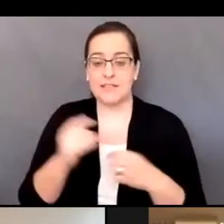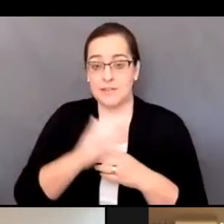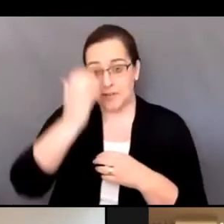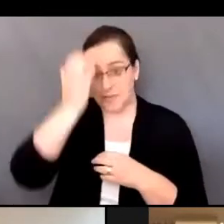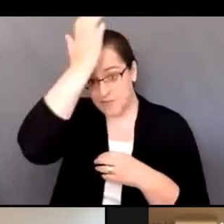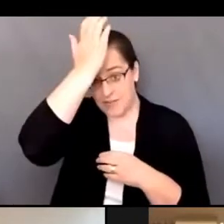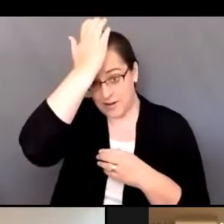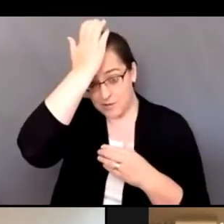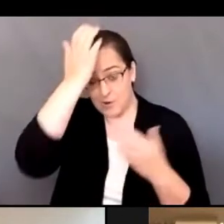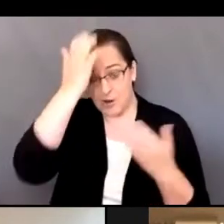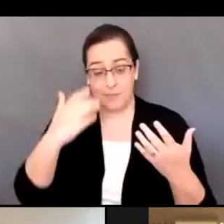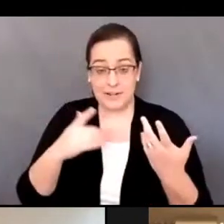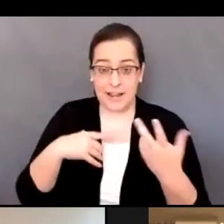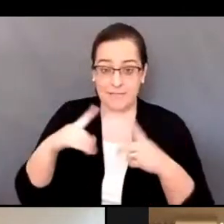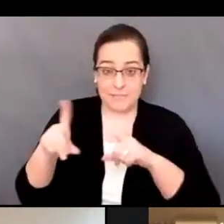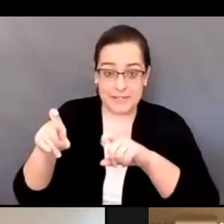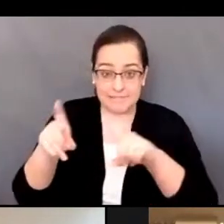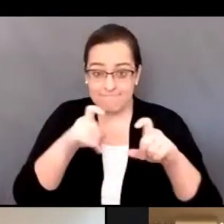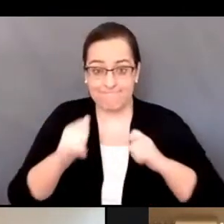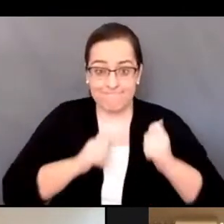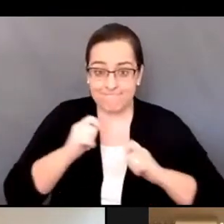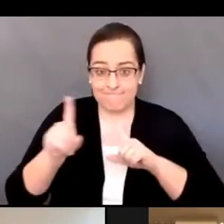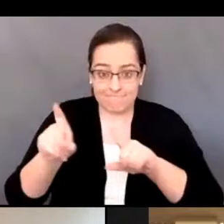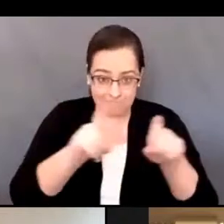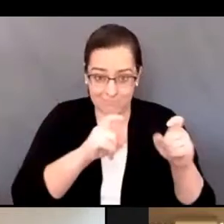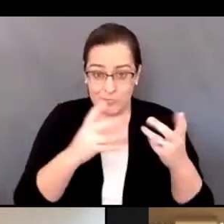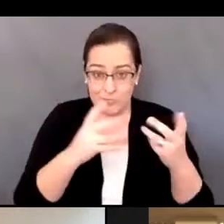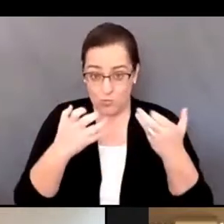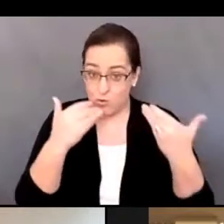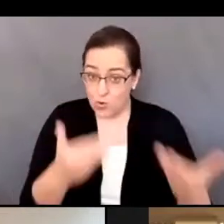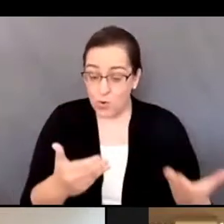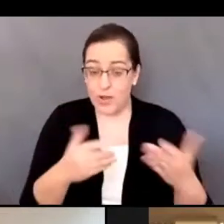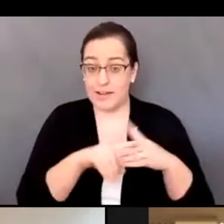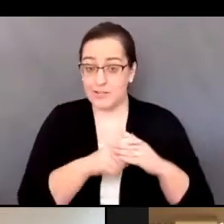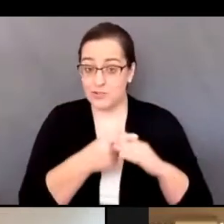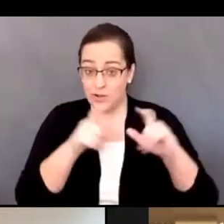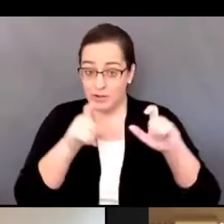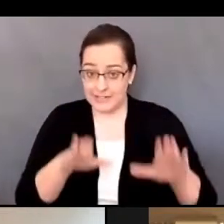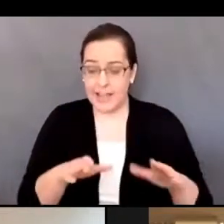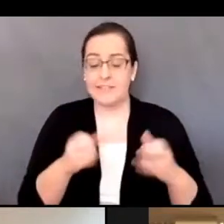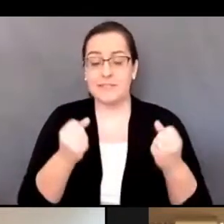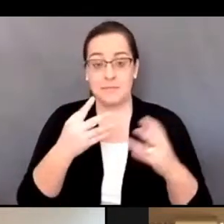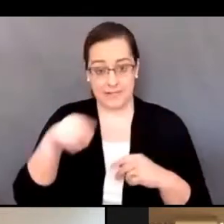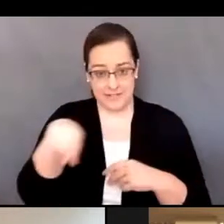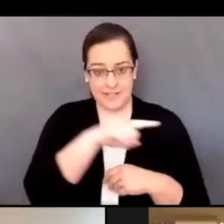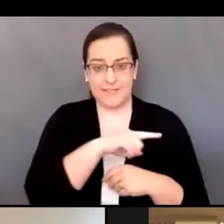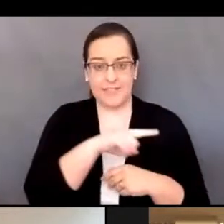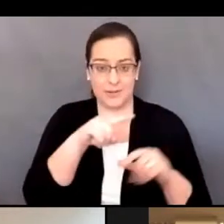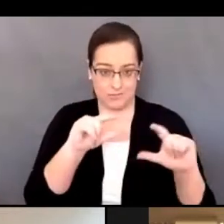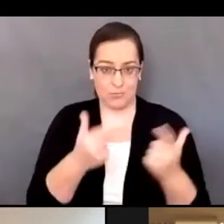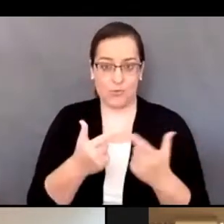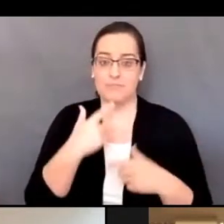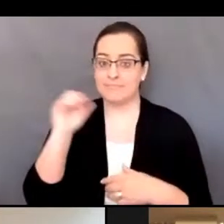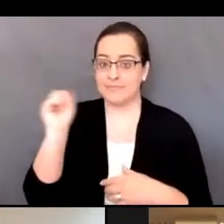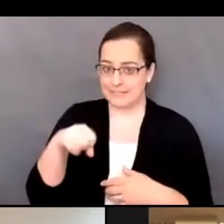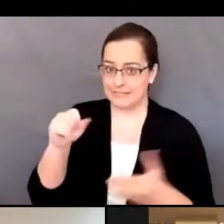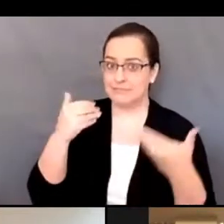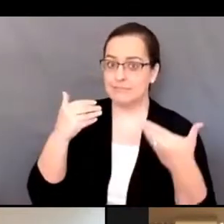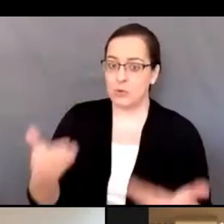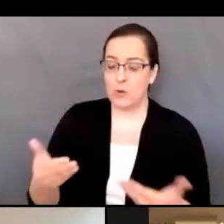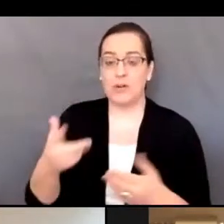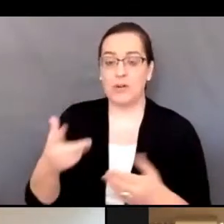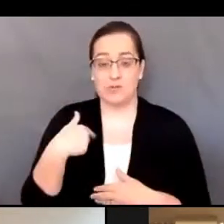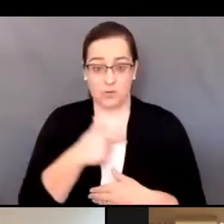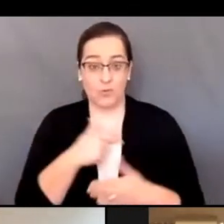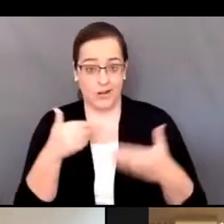asking assisted living and group homes if they would like to go ahead and be tested. Many of those have said yes, and so we're moving on